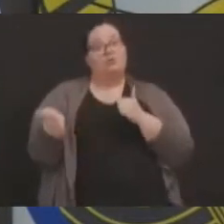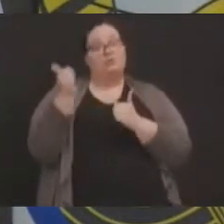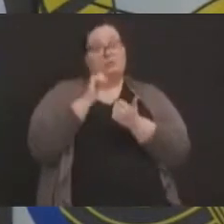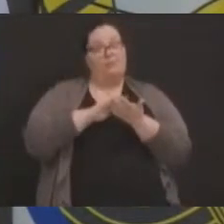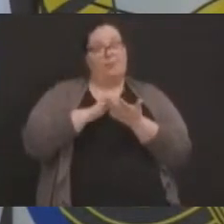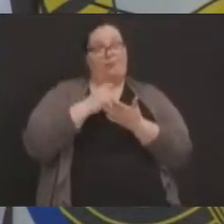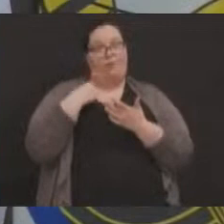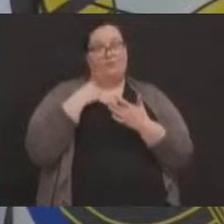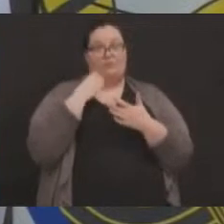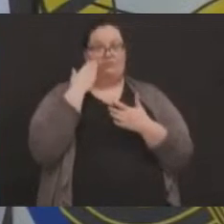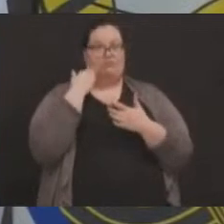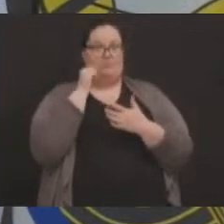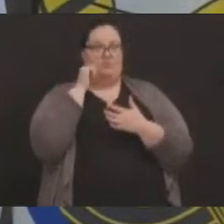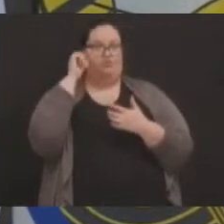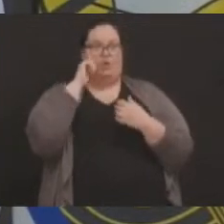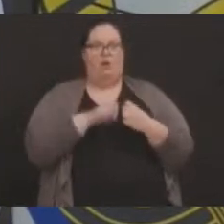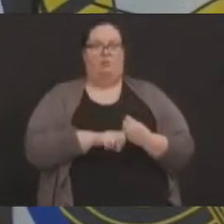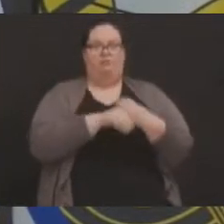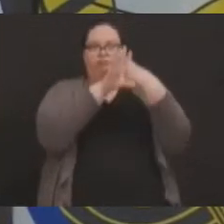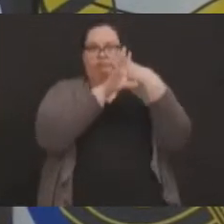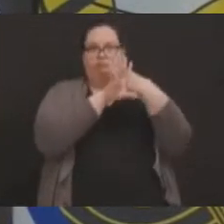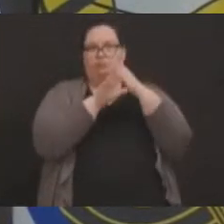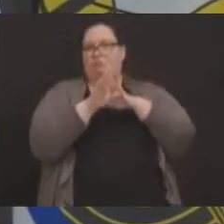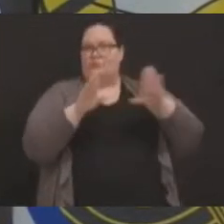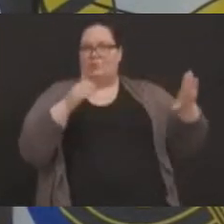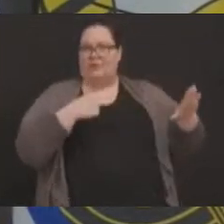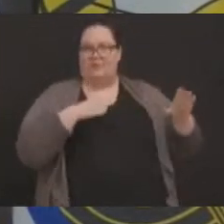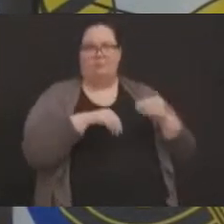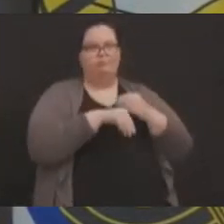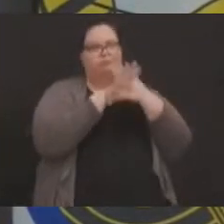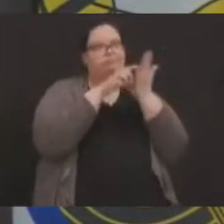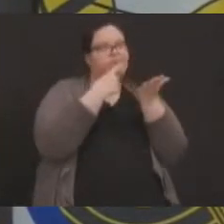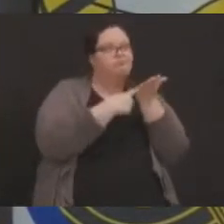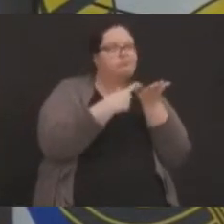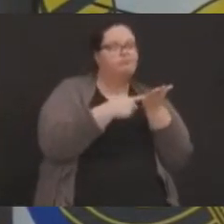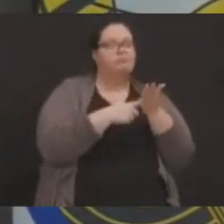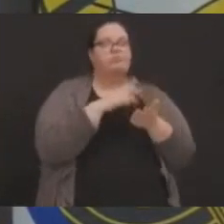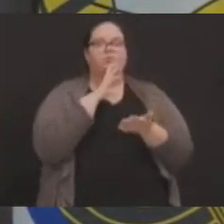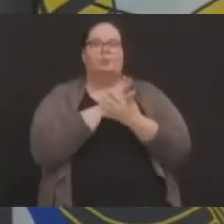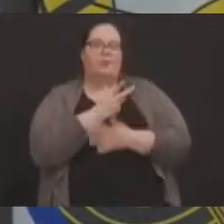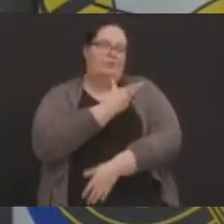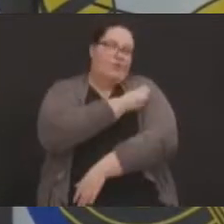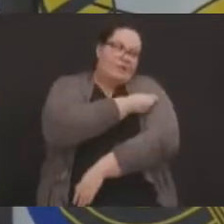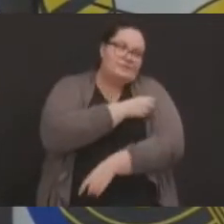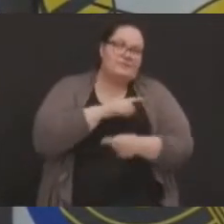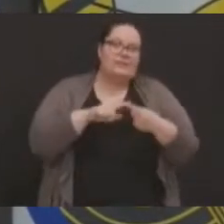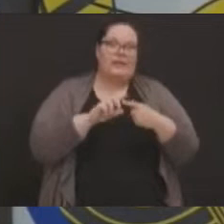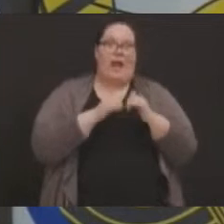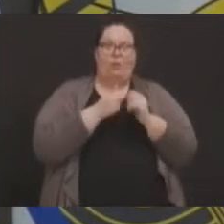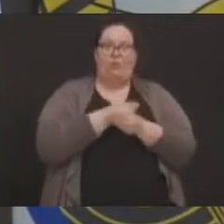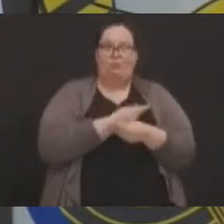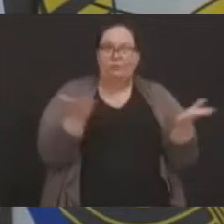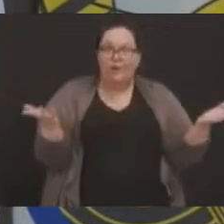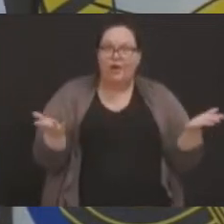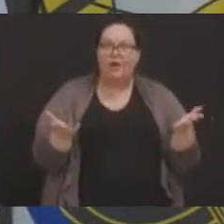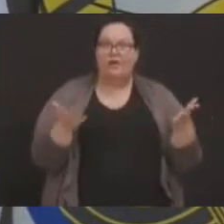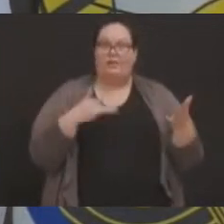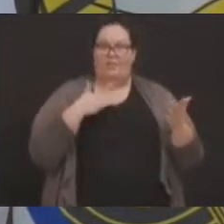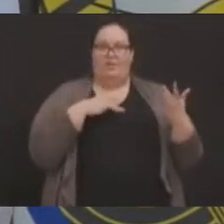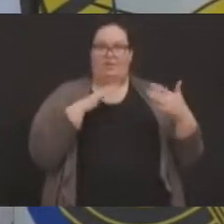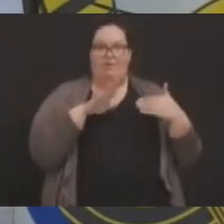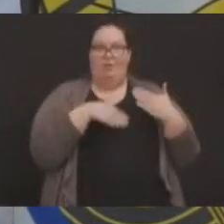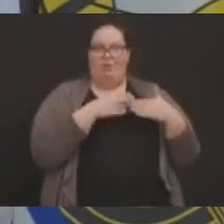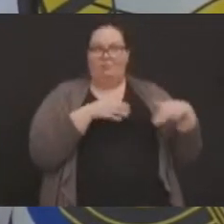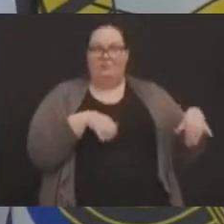at the same level of concern around the fact that our supply is limited across the country, and so